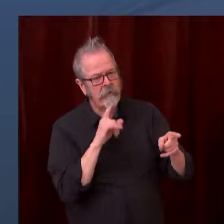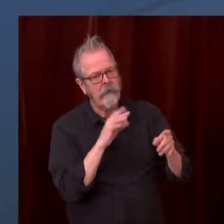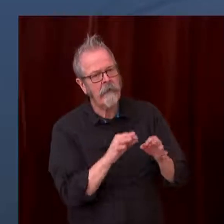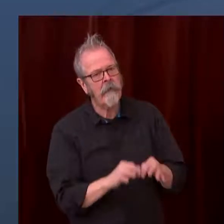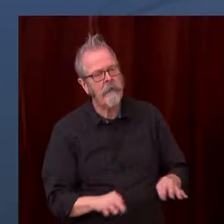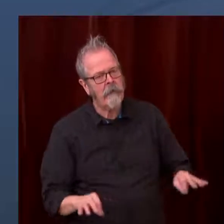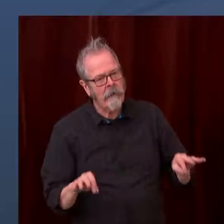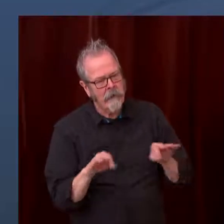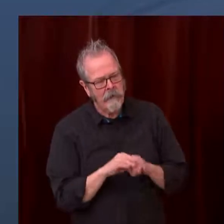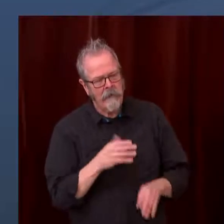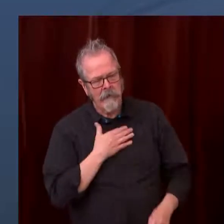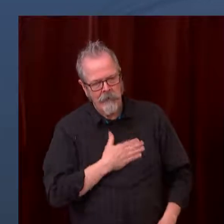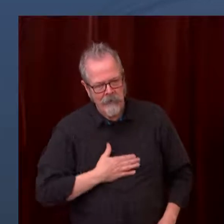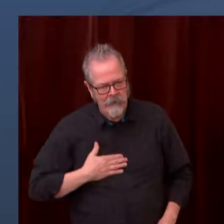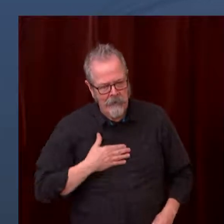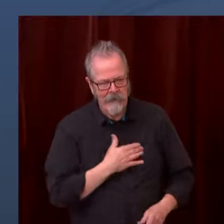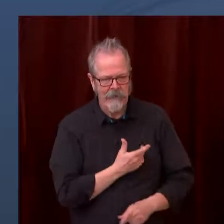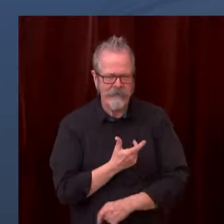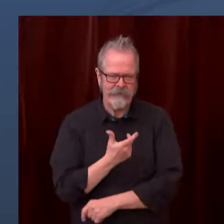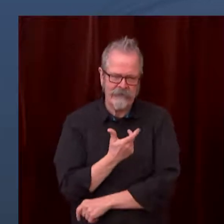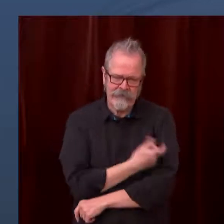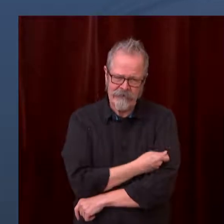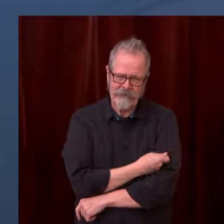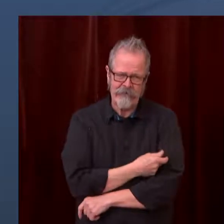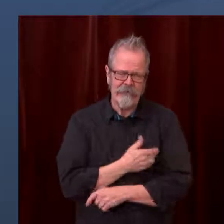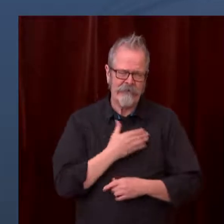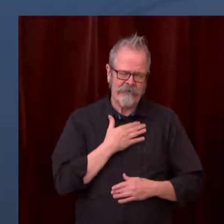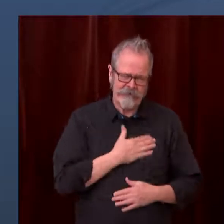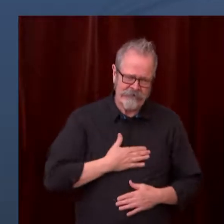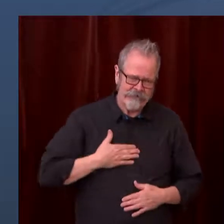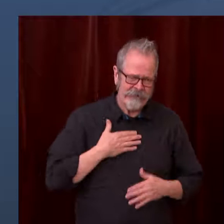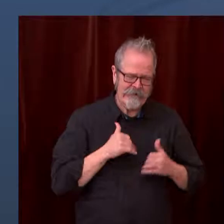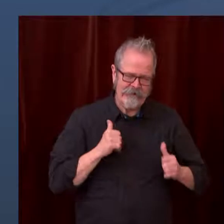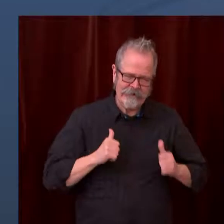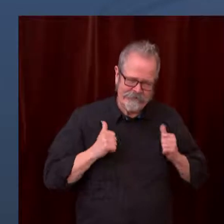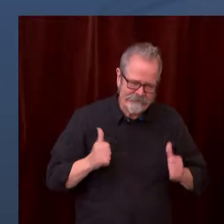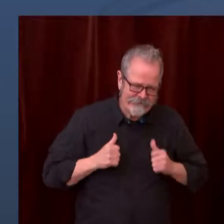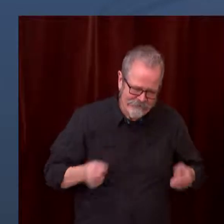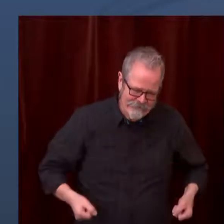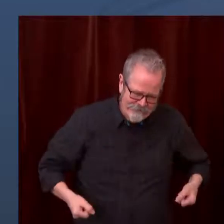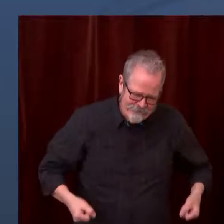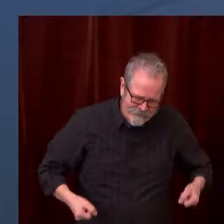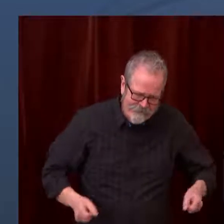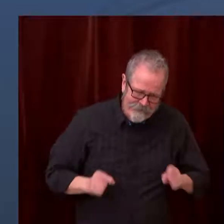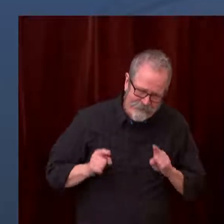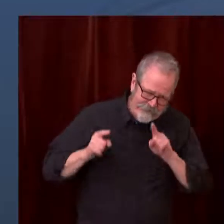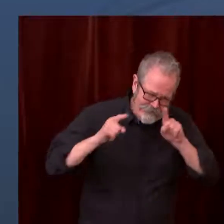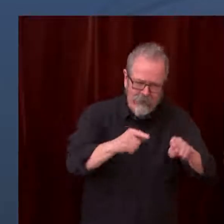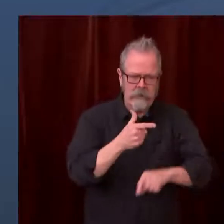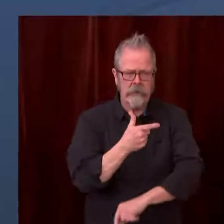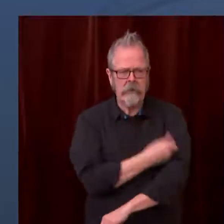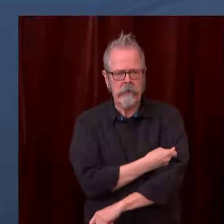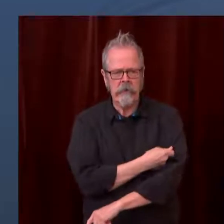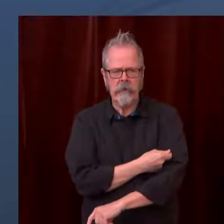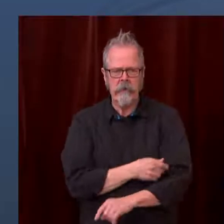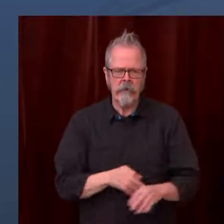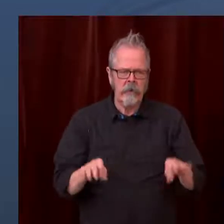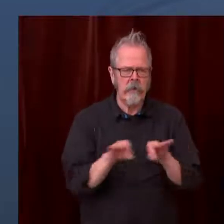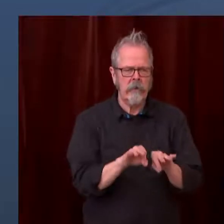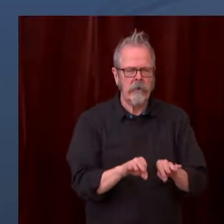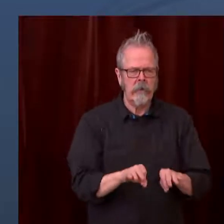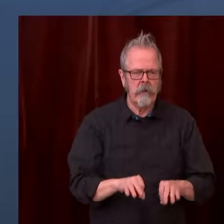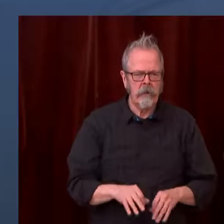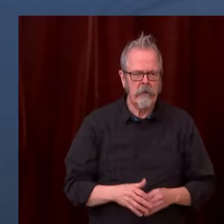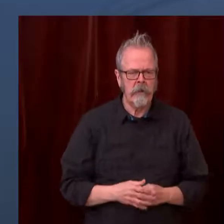do everything they can to get vaccine, but our providers also continue to make sure that vaccine appointments